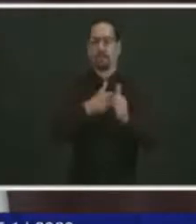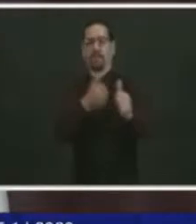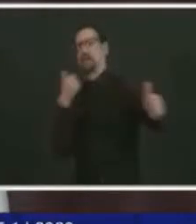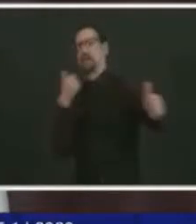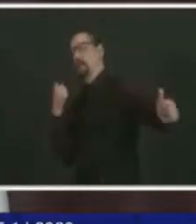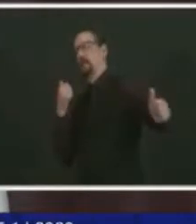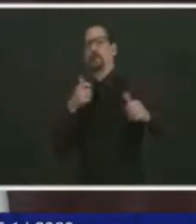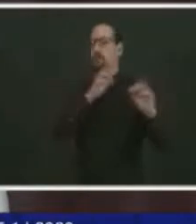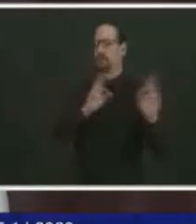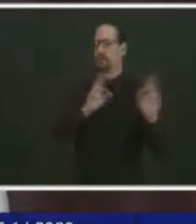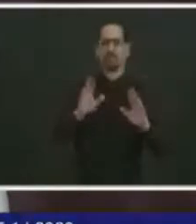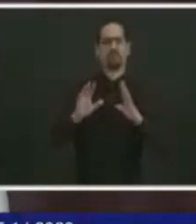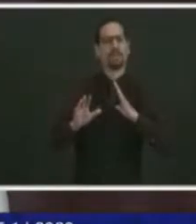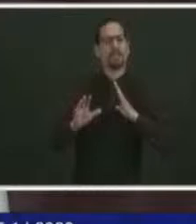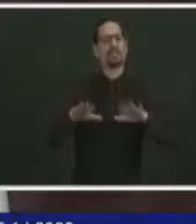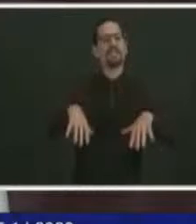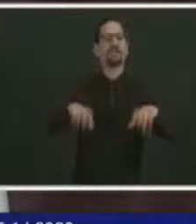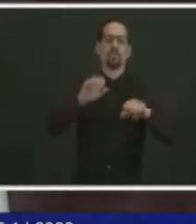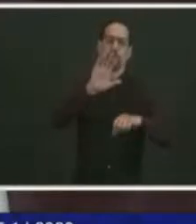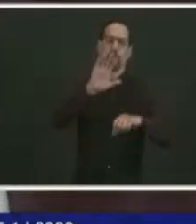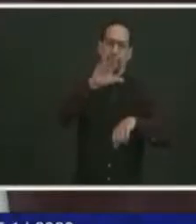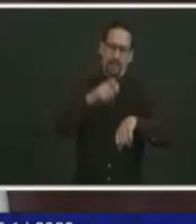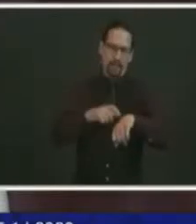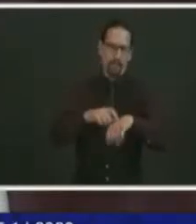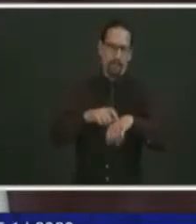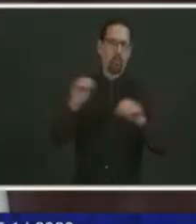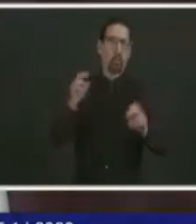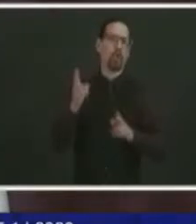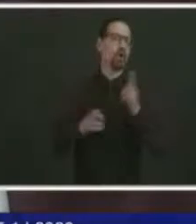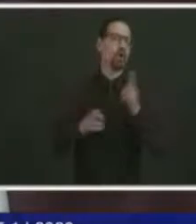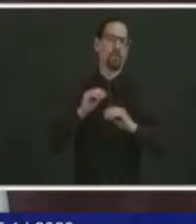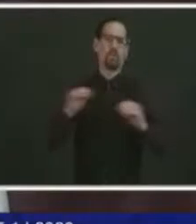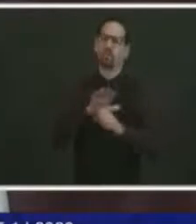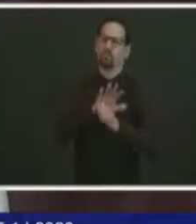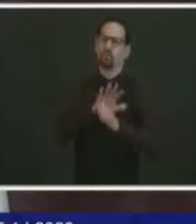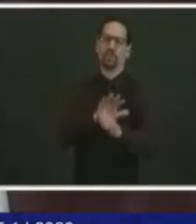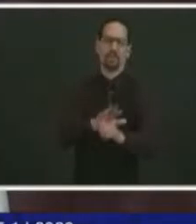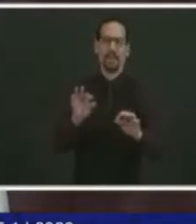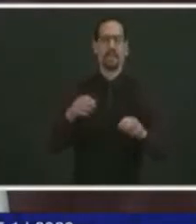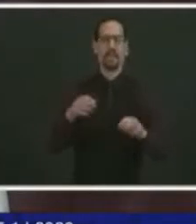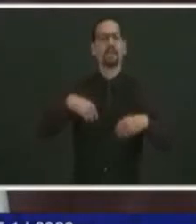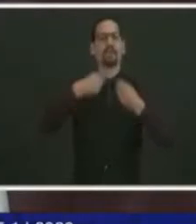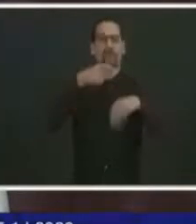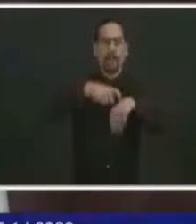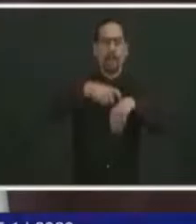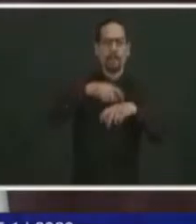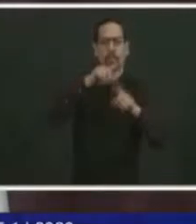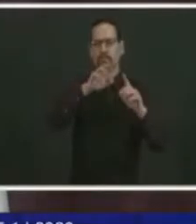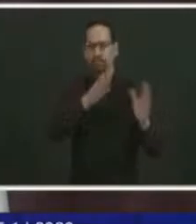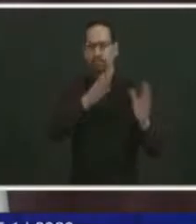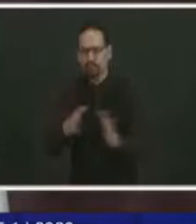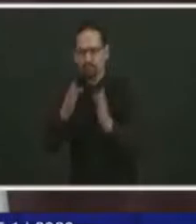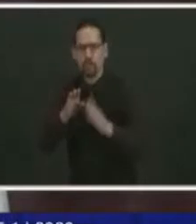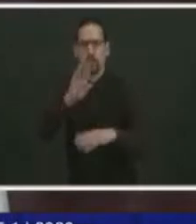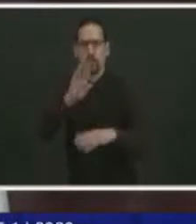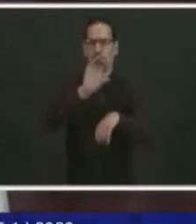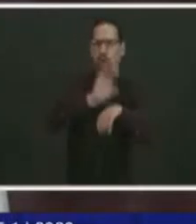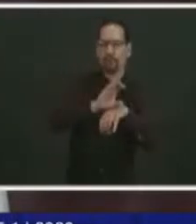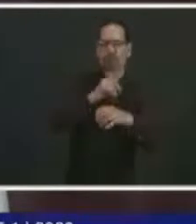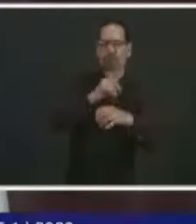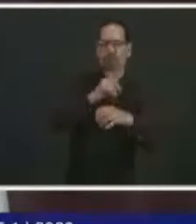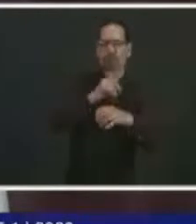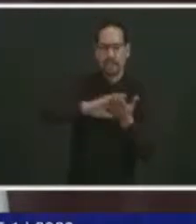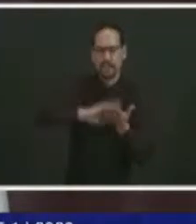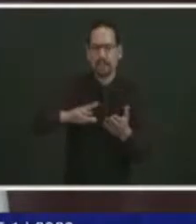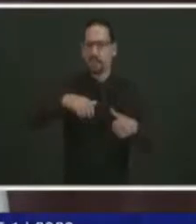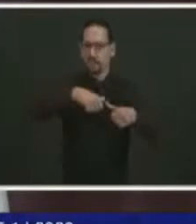you need to put the measures in place before you reopen. And that's my message to businesses as